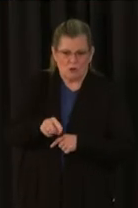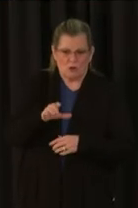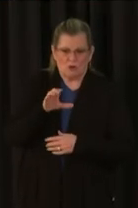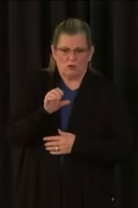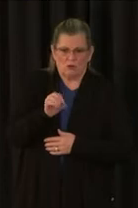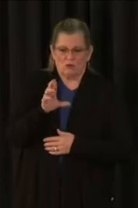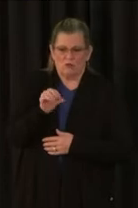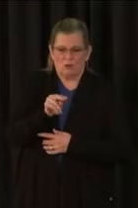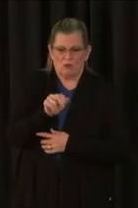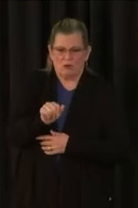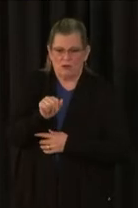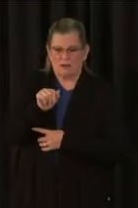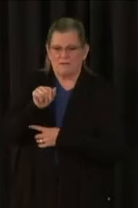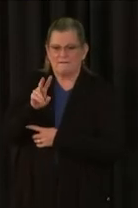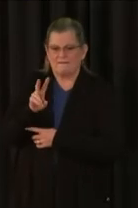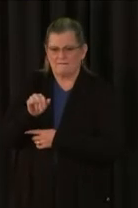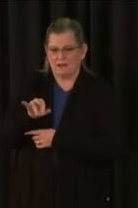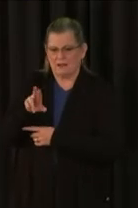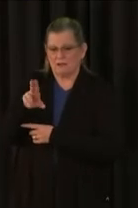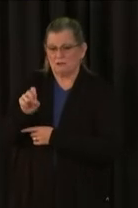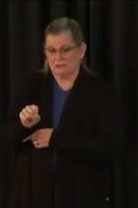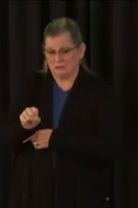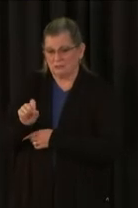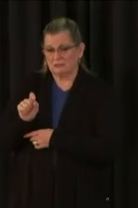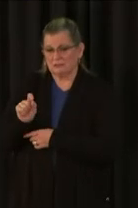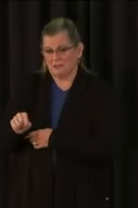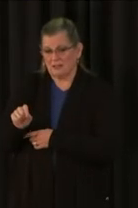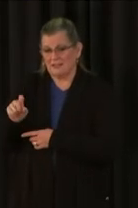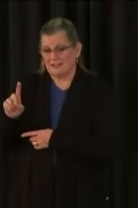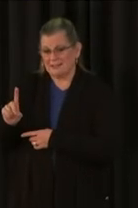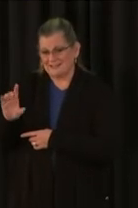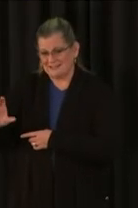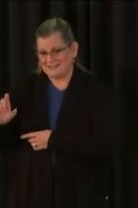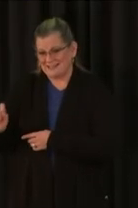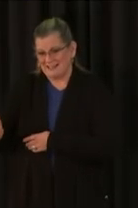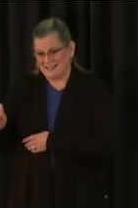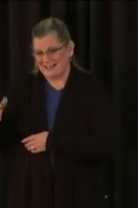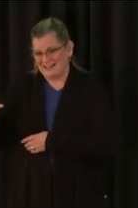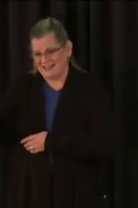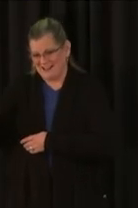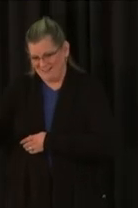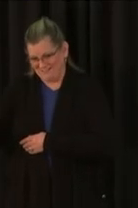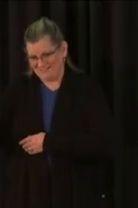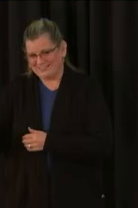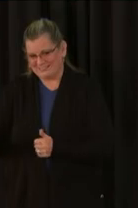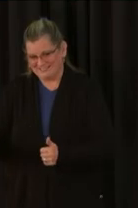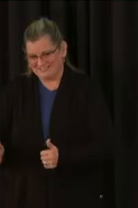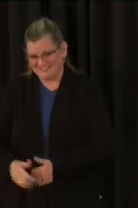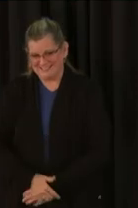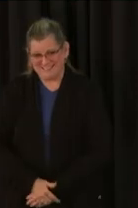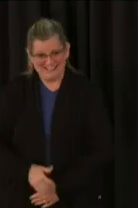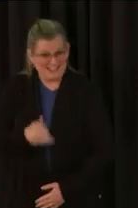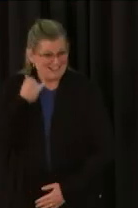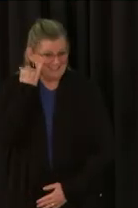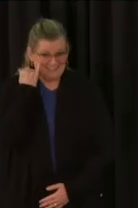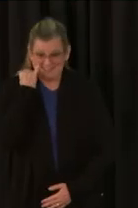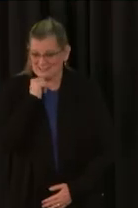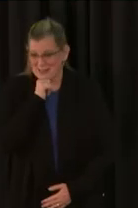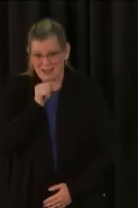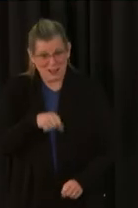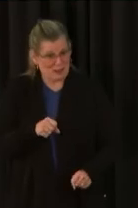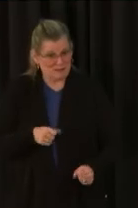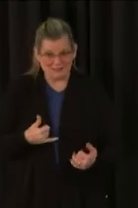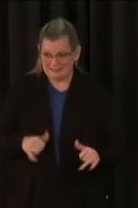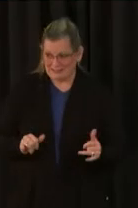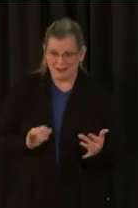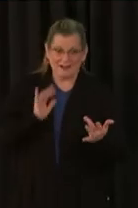Bridge Fund, where you see entertainment. You can click and register to get into one of those information sessions. If you are unable to, please know that we